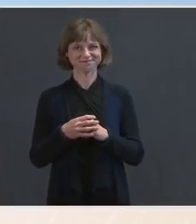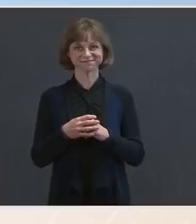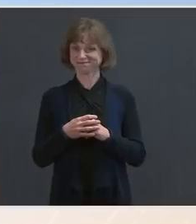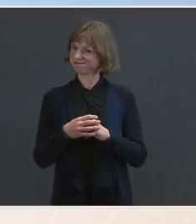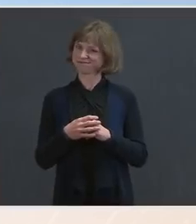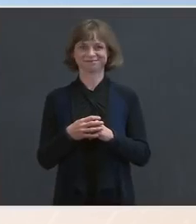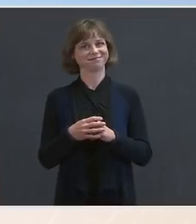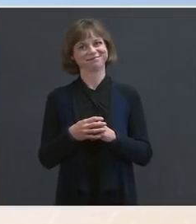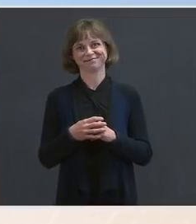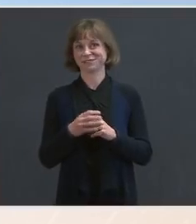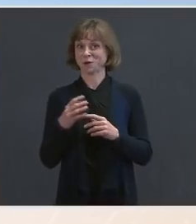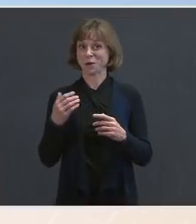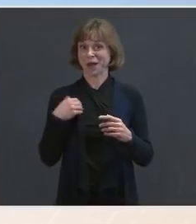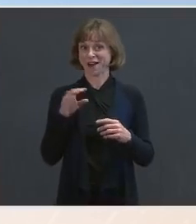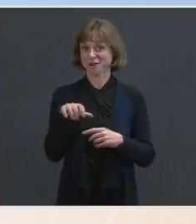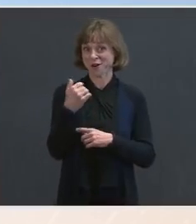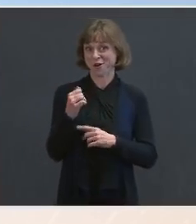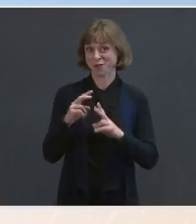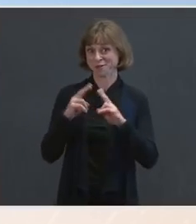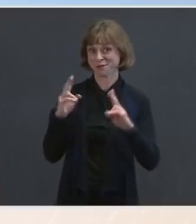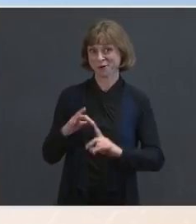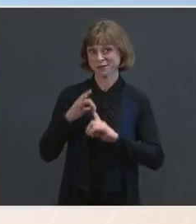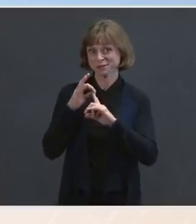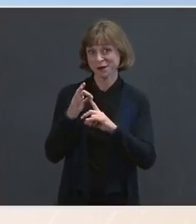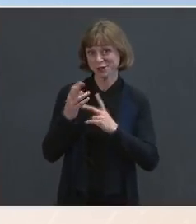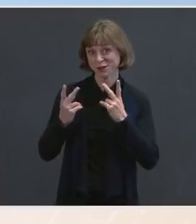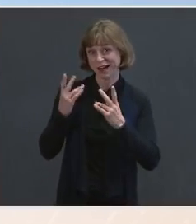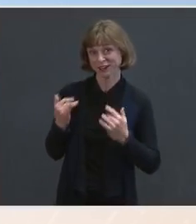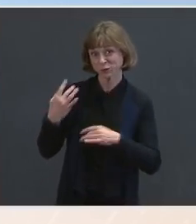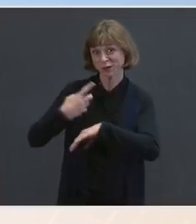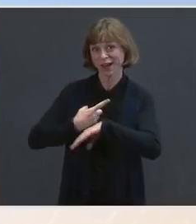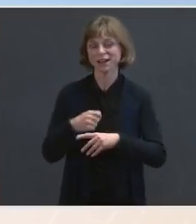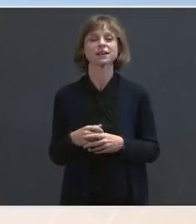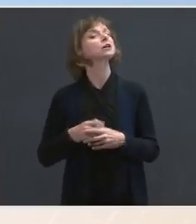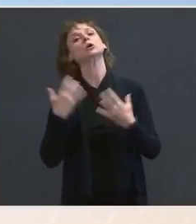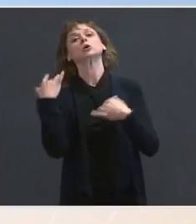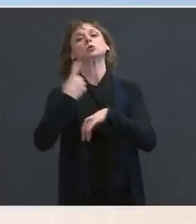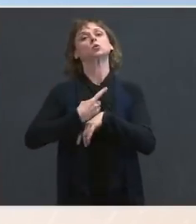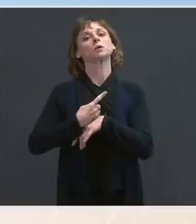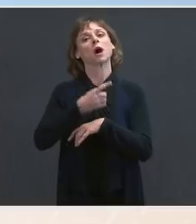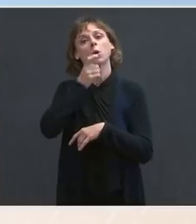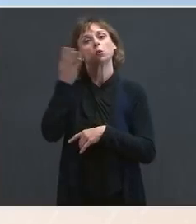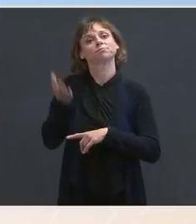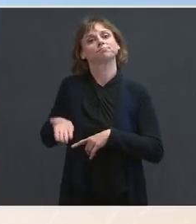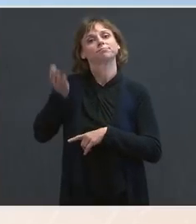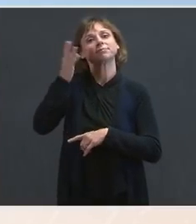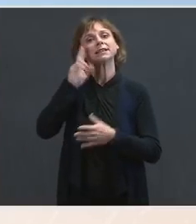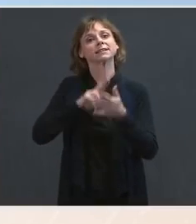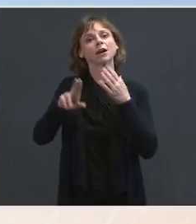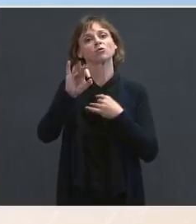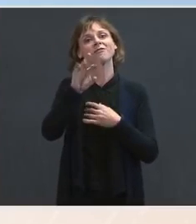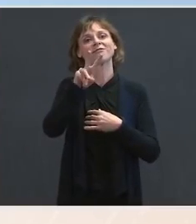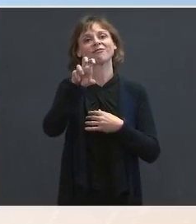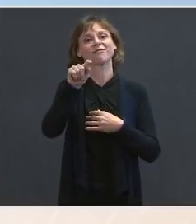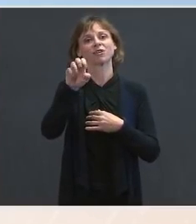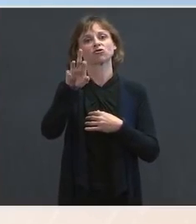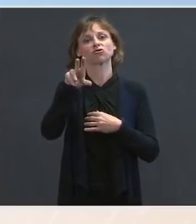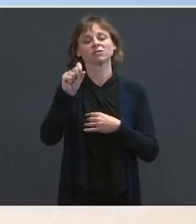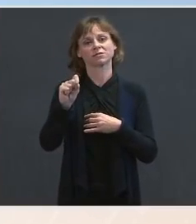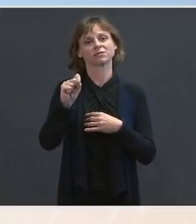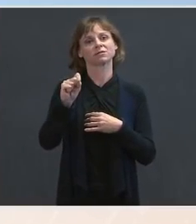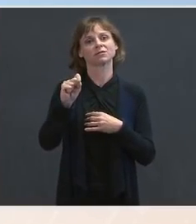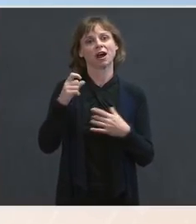Well, we have another very special guest today. Today we are joined by the Secretary of Veterans Affairs, my former